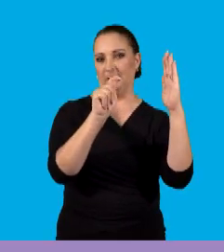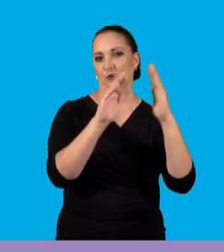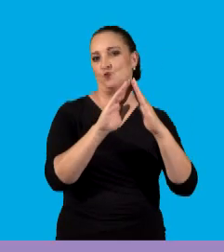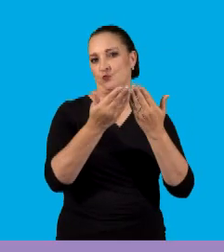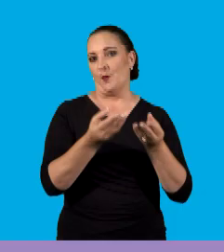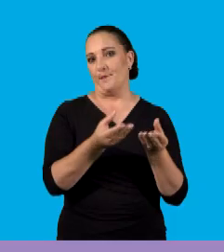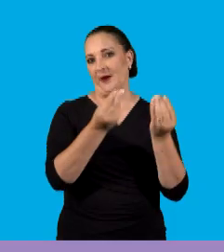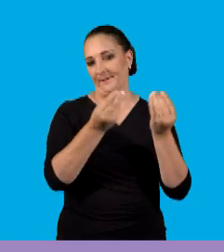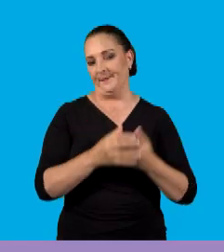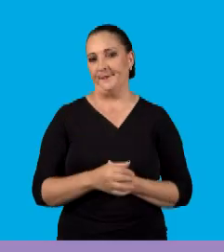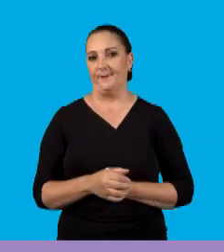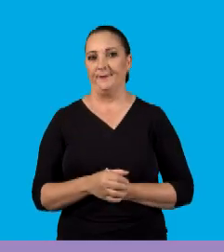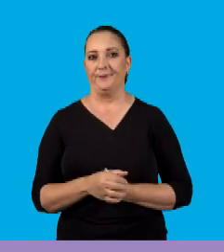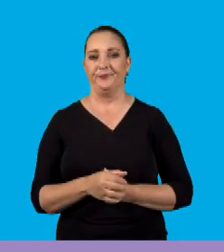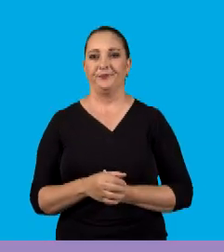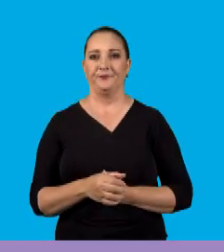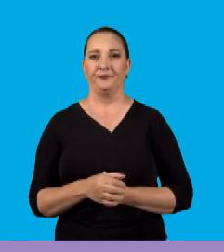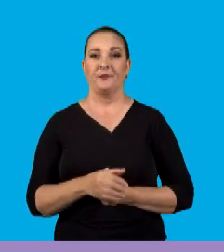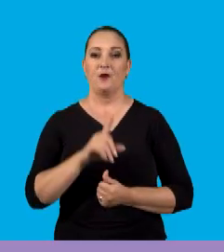textbooks. So the grade 9s received